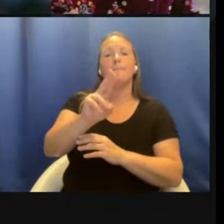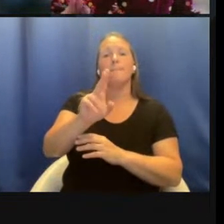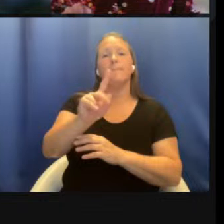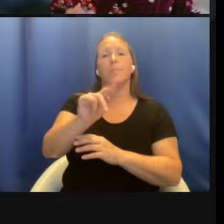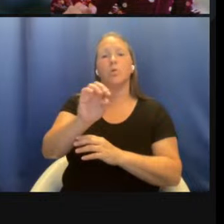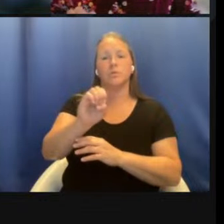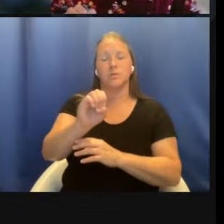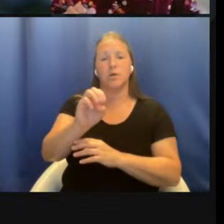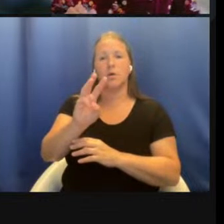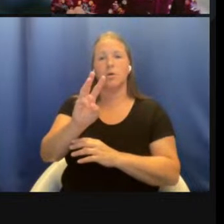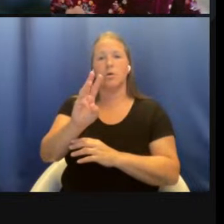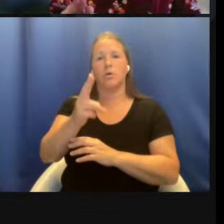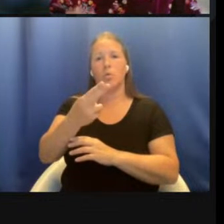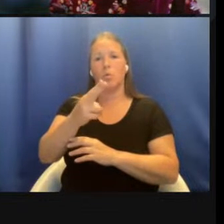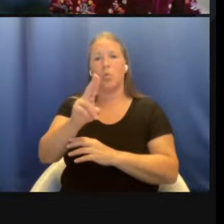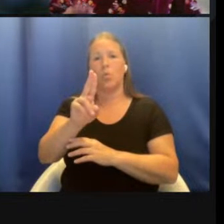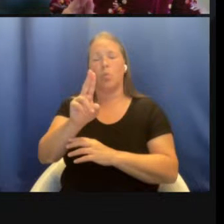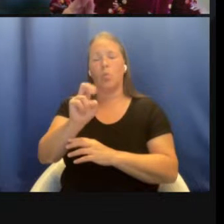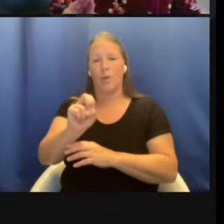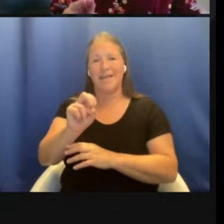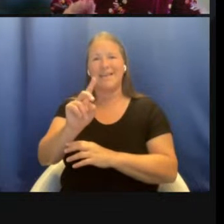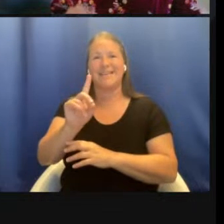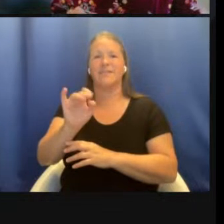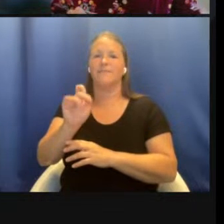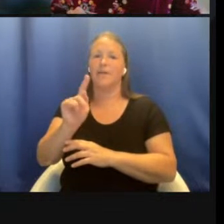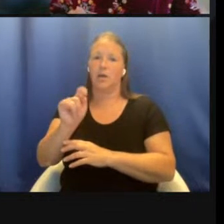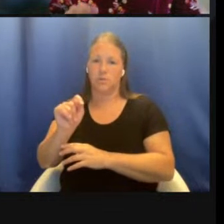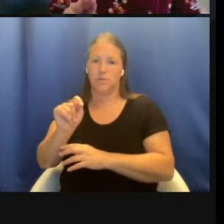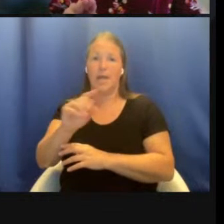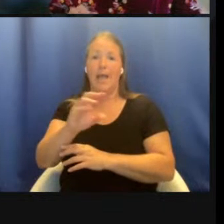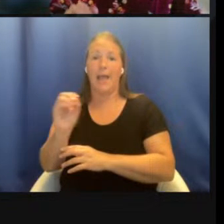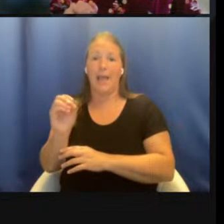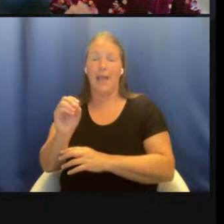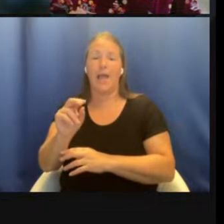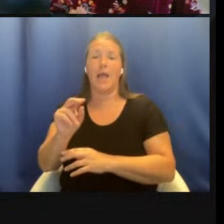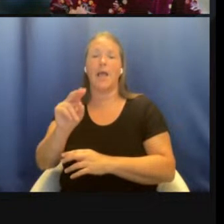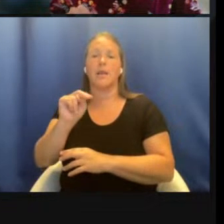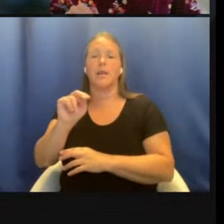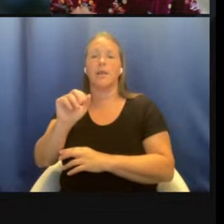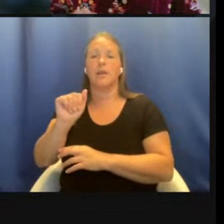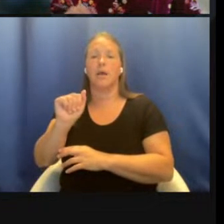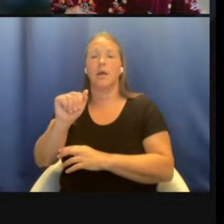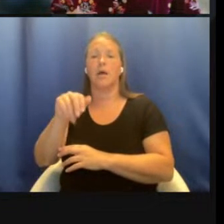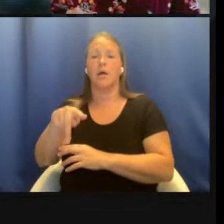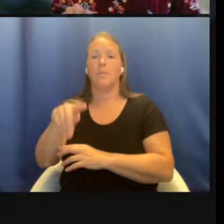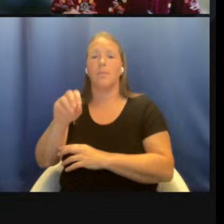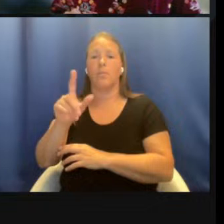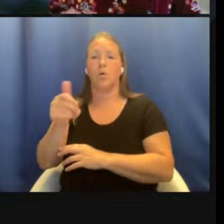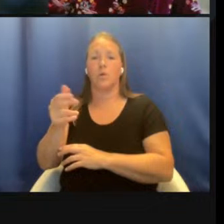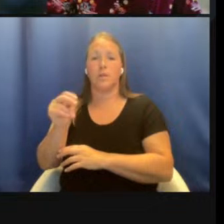the Bonaparte coat of arms. And not only in her silver, but in all her linens, it will bear both coats